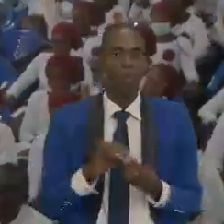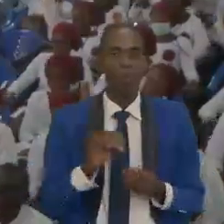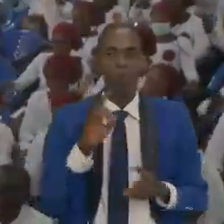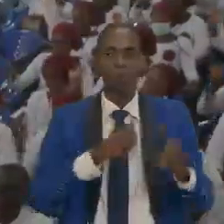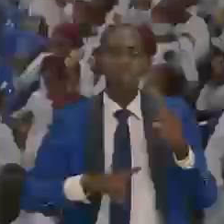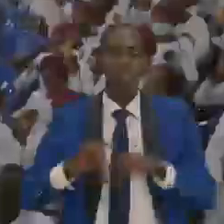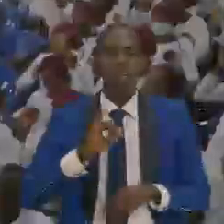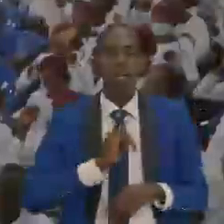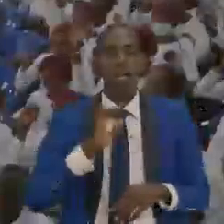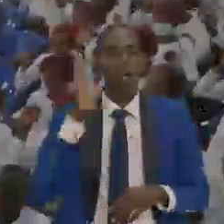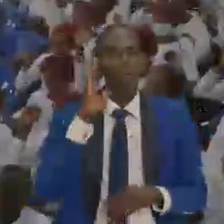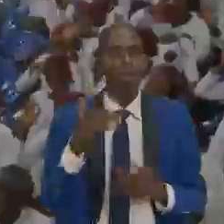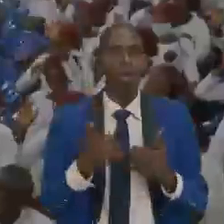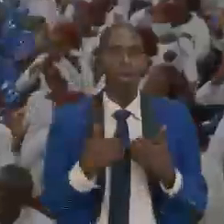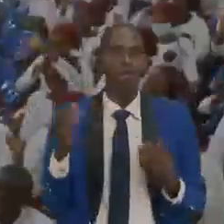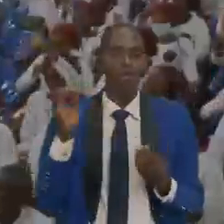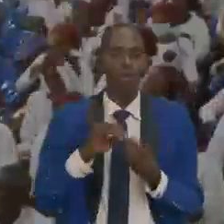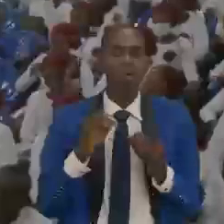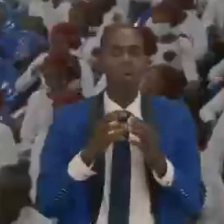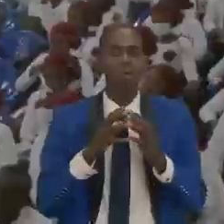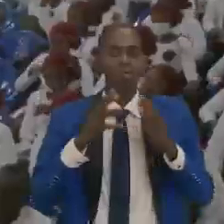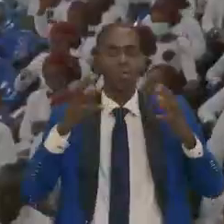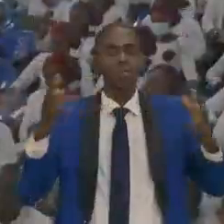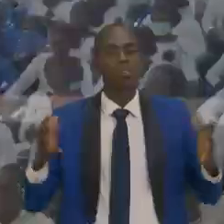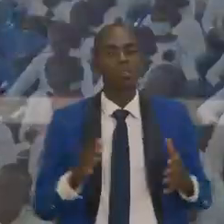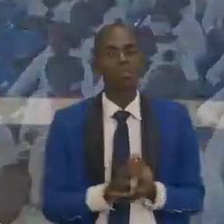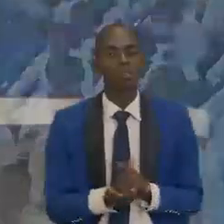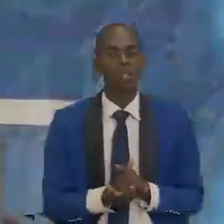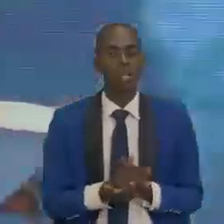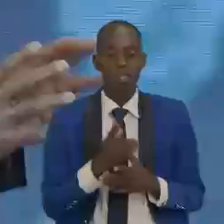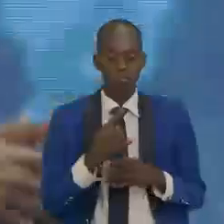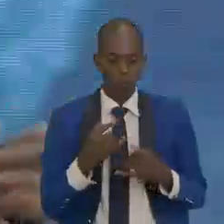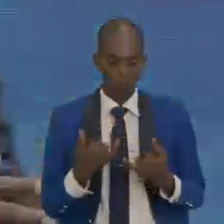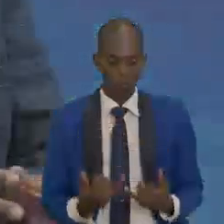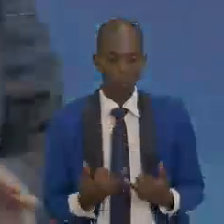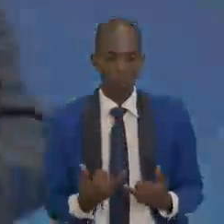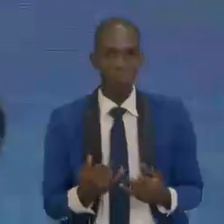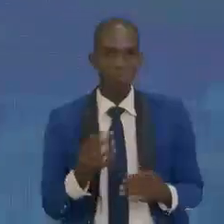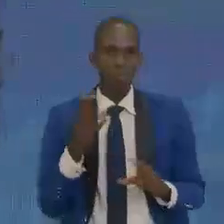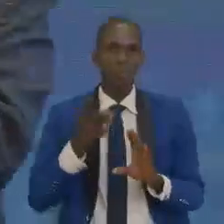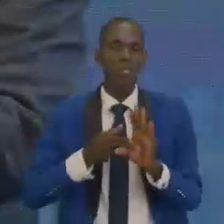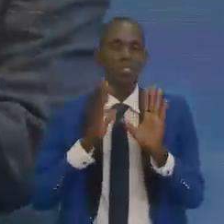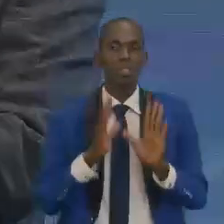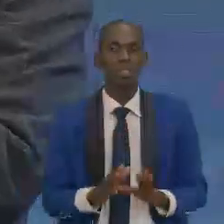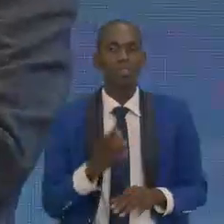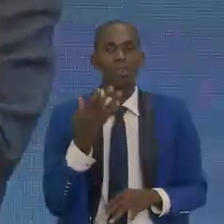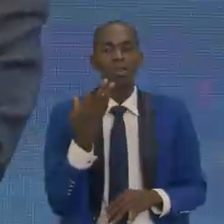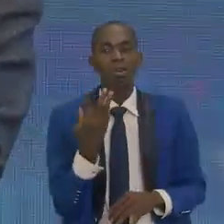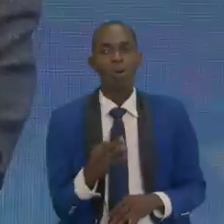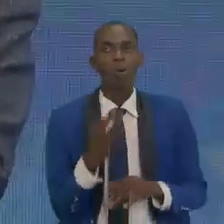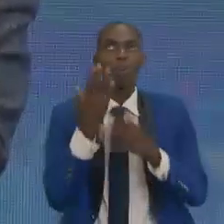I will have more abundance. The present partakers of